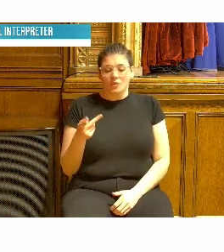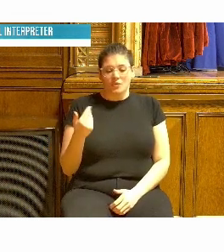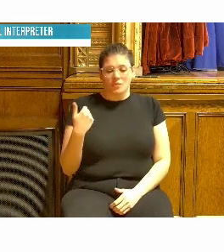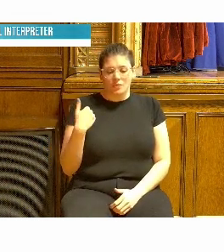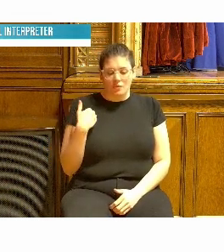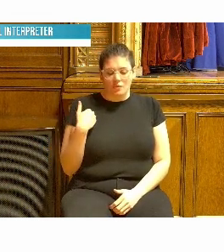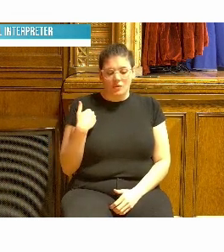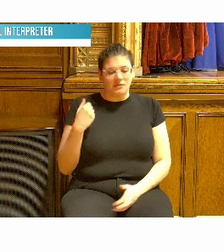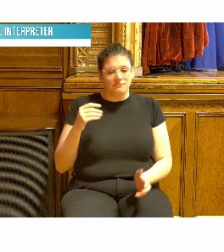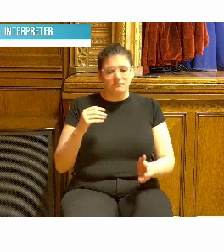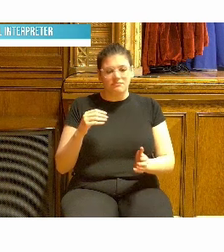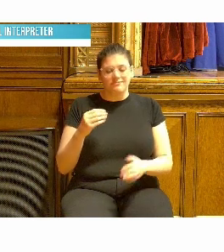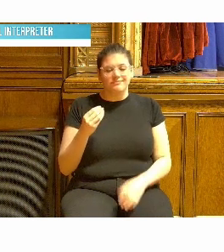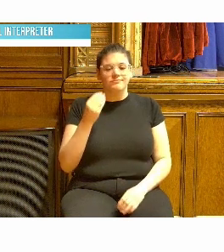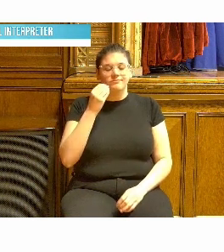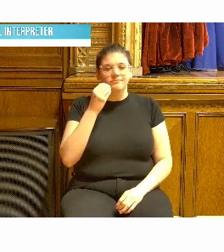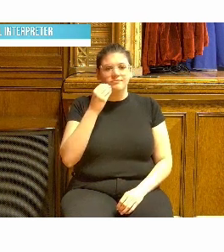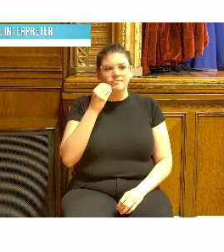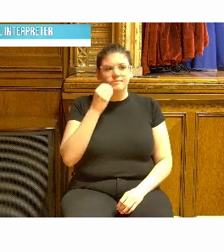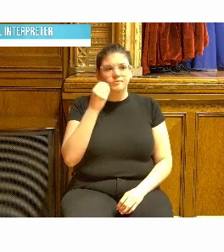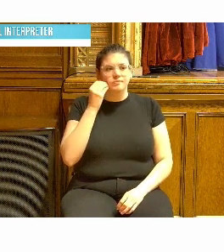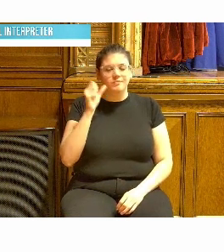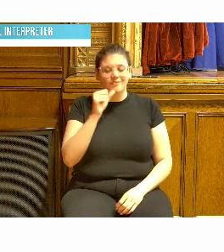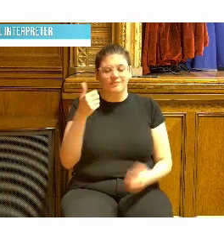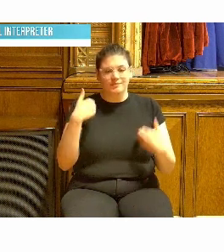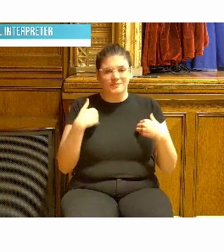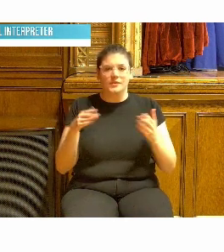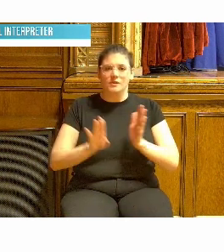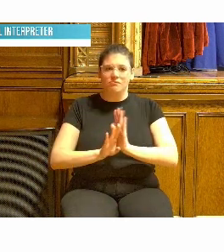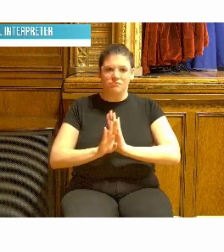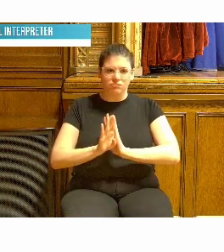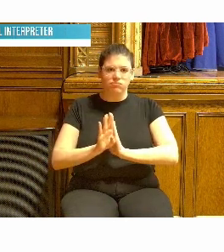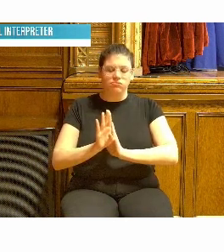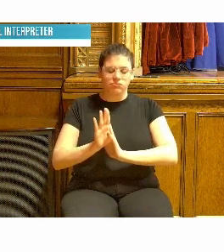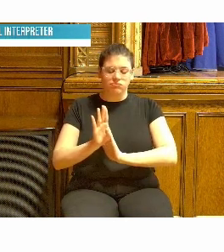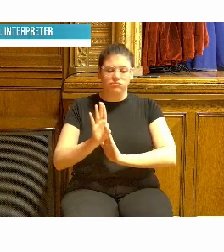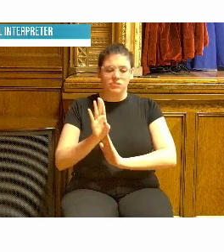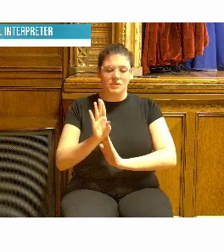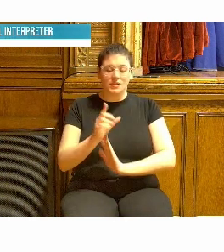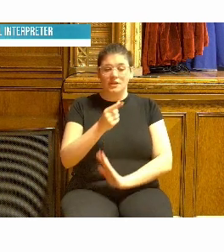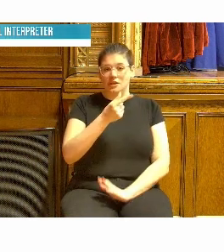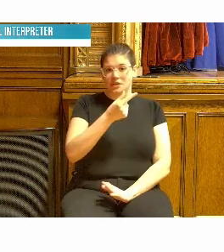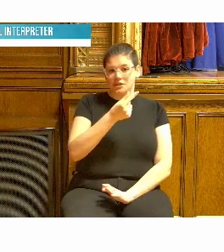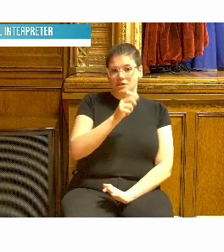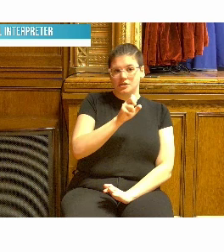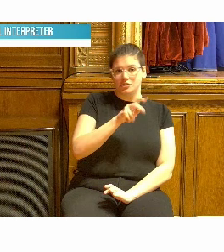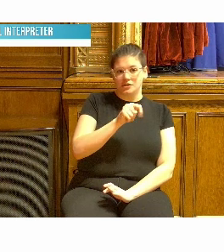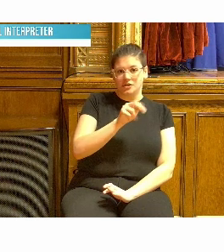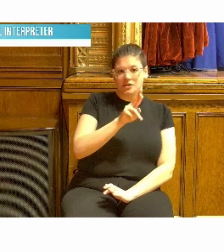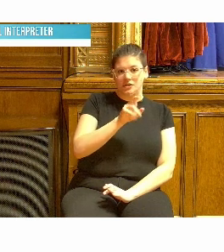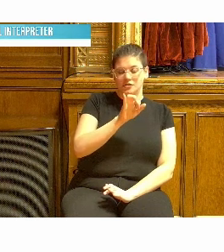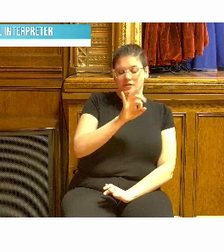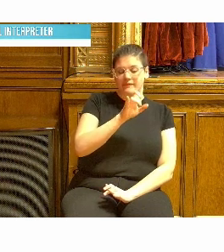of homelessness. Gentrification will not happen